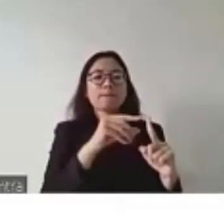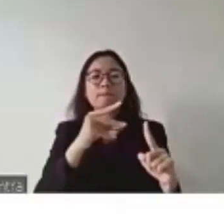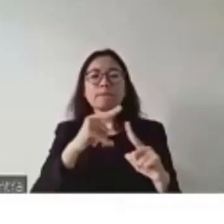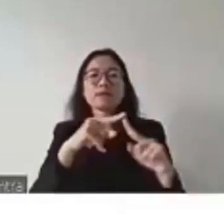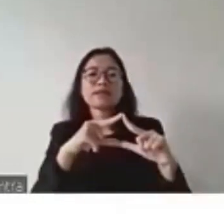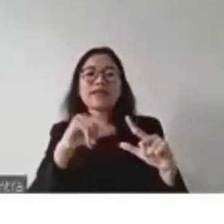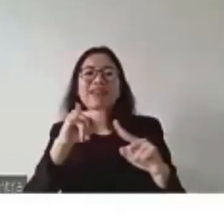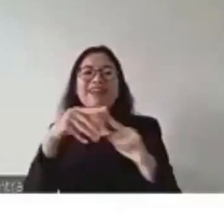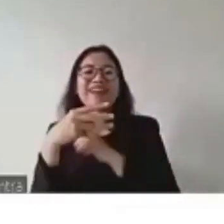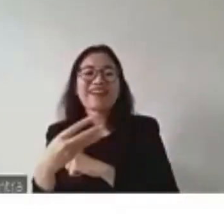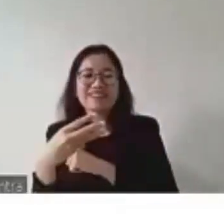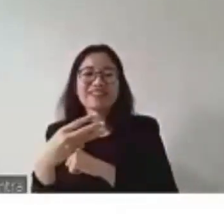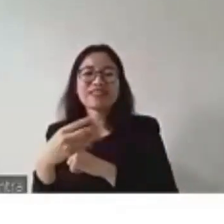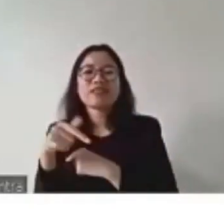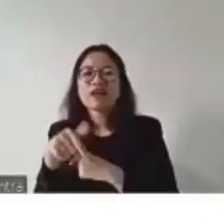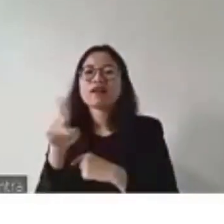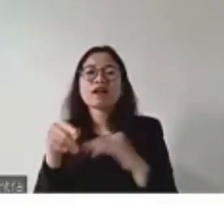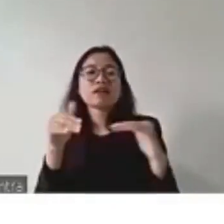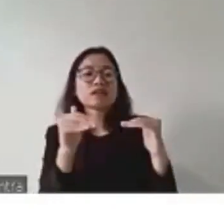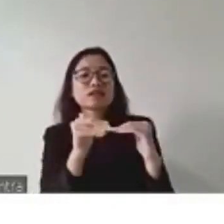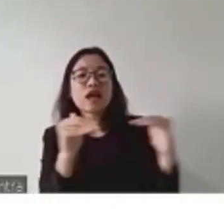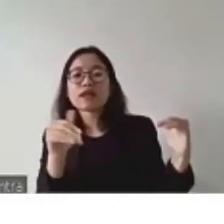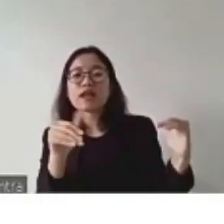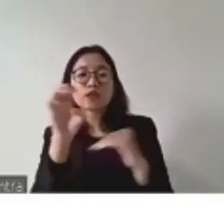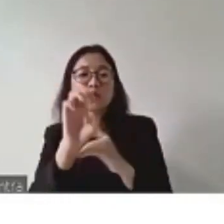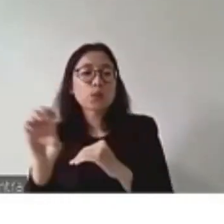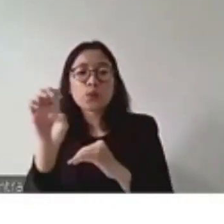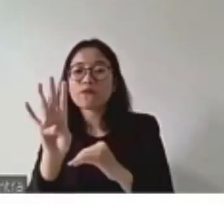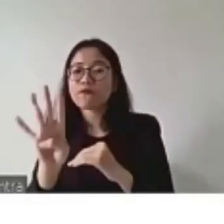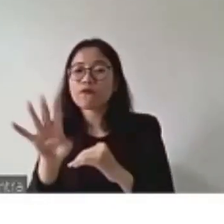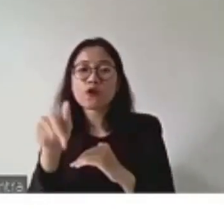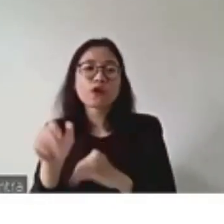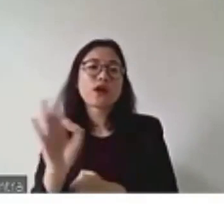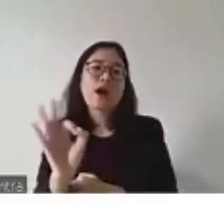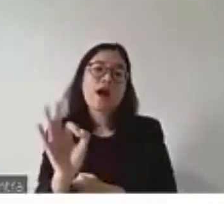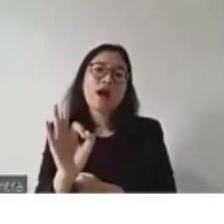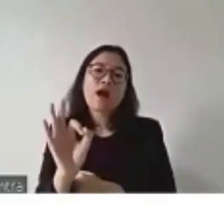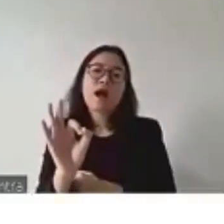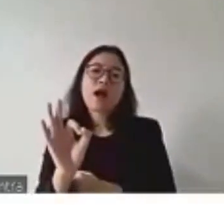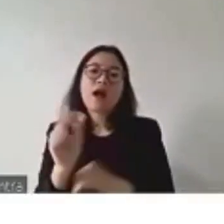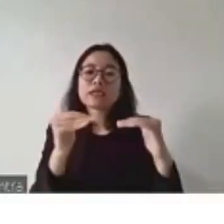lowest standard for fuel that may